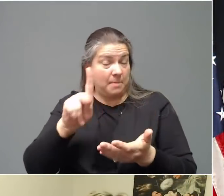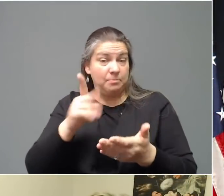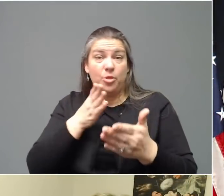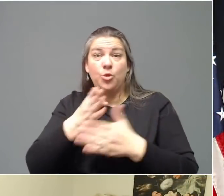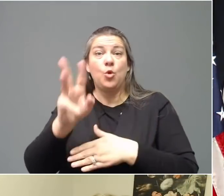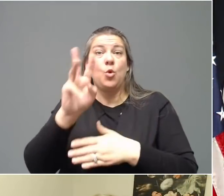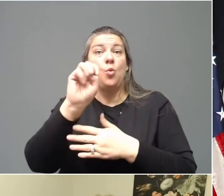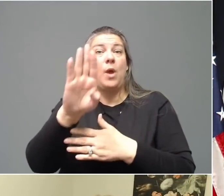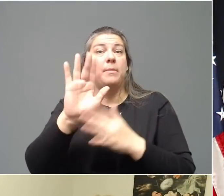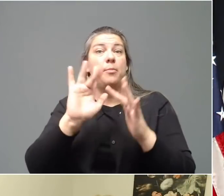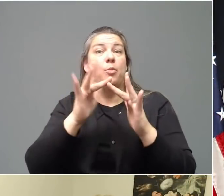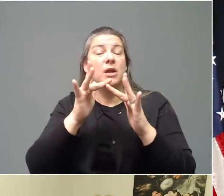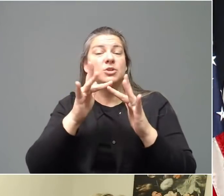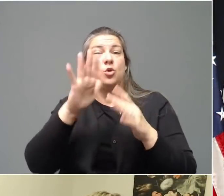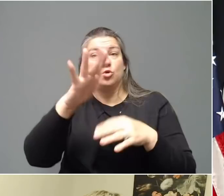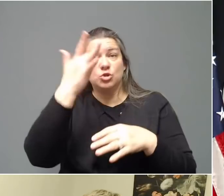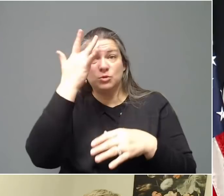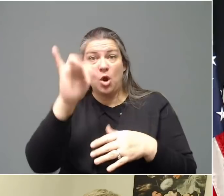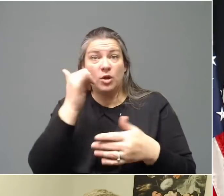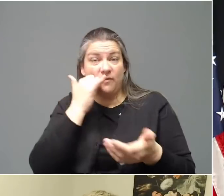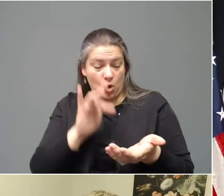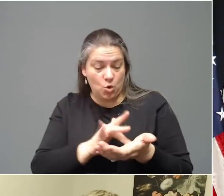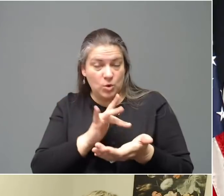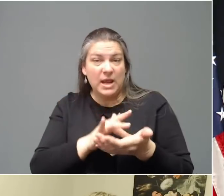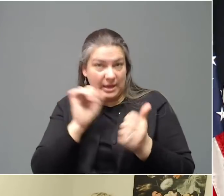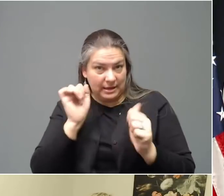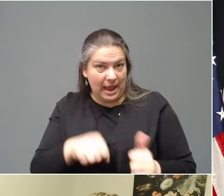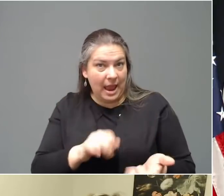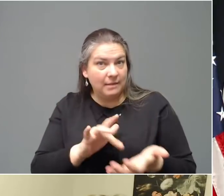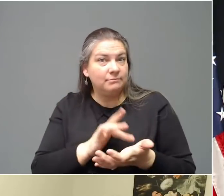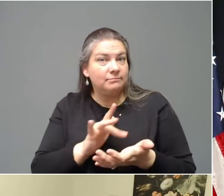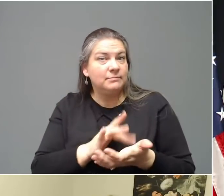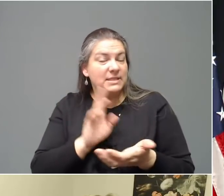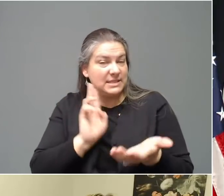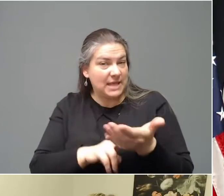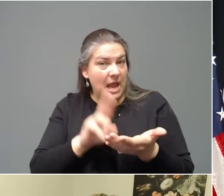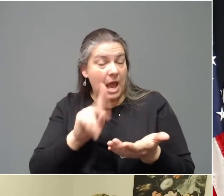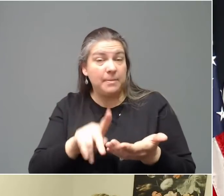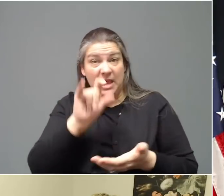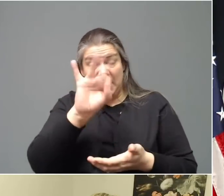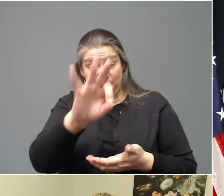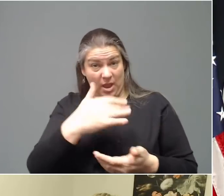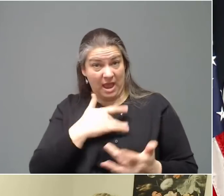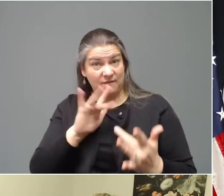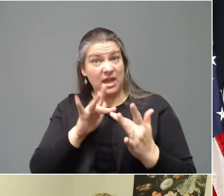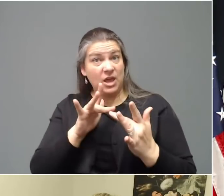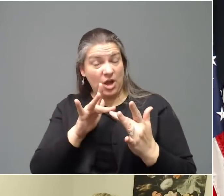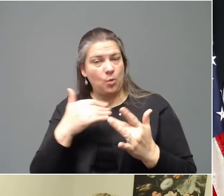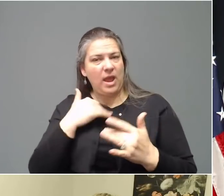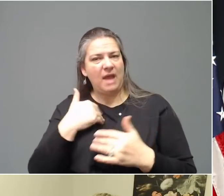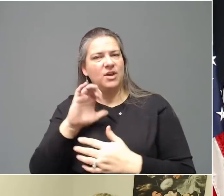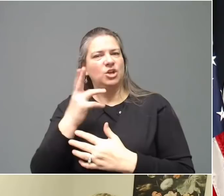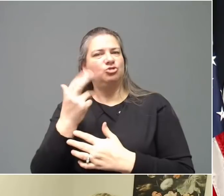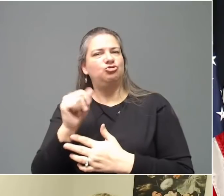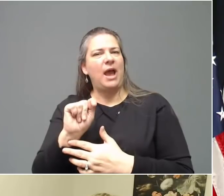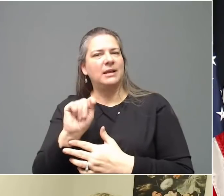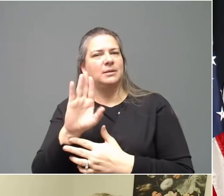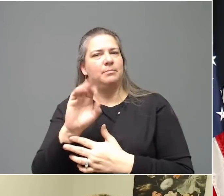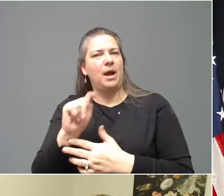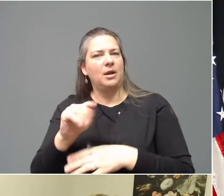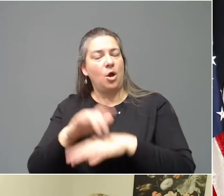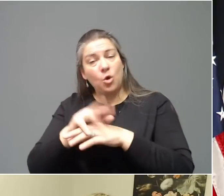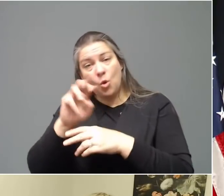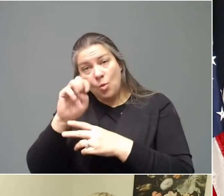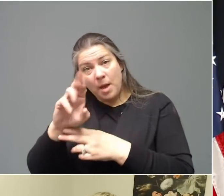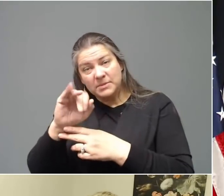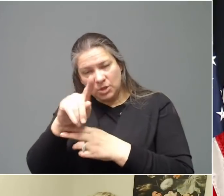on a smartphone. On top of that, if you do have internet access, we have a chat bot on the website that you can